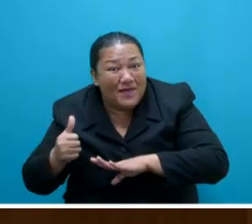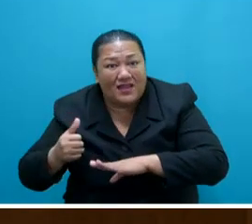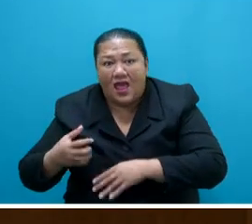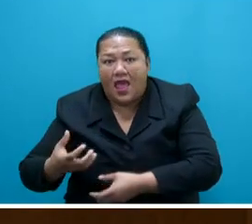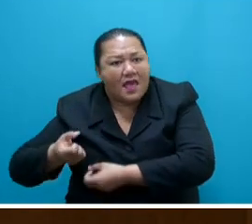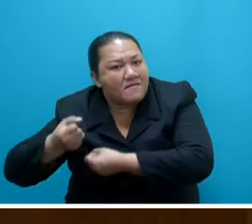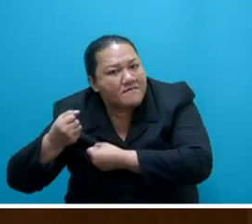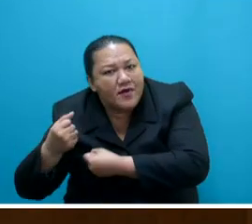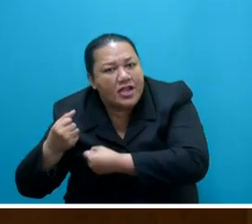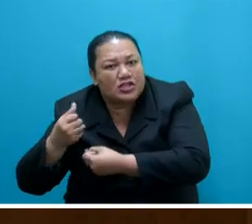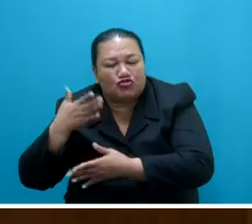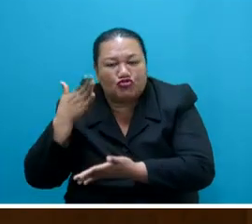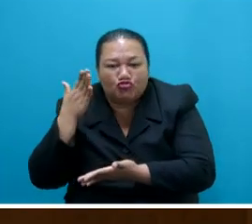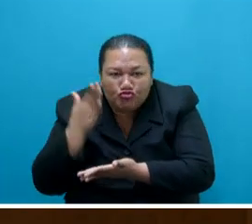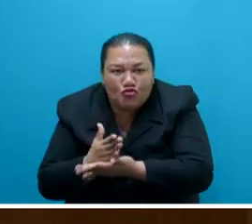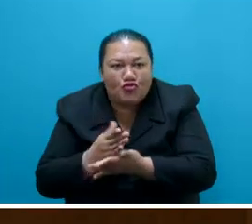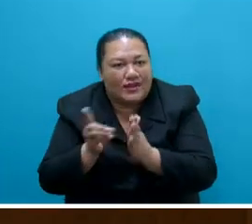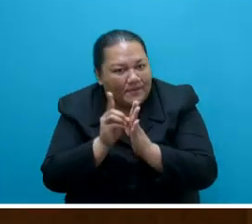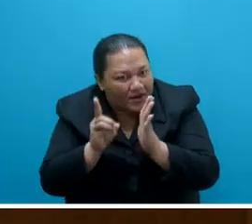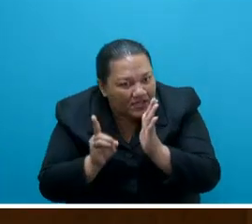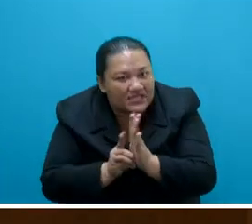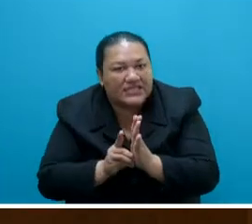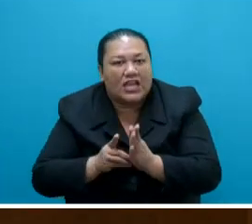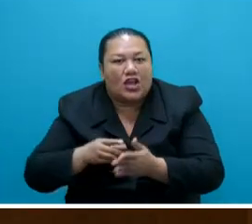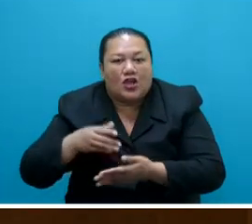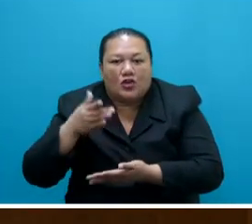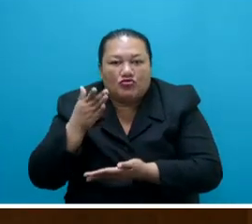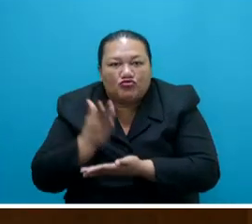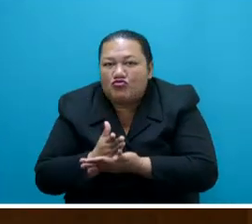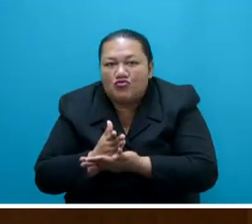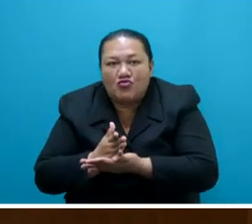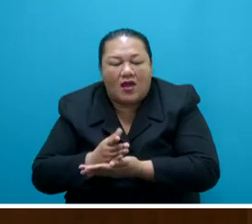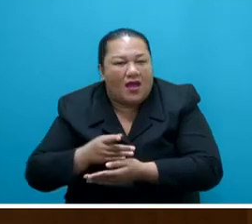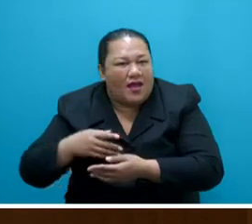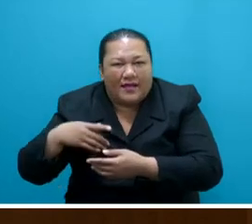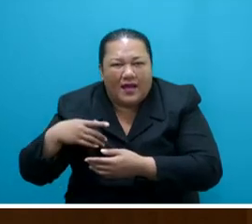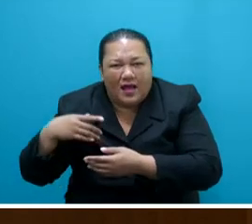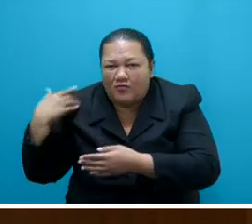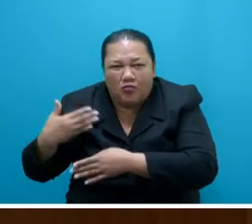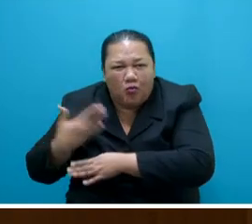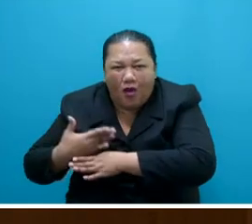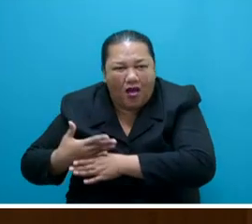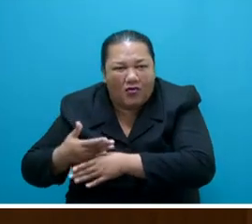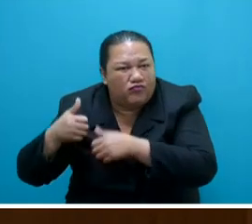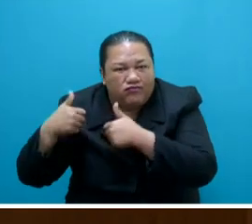and throw away Sodelpa and the SDL's government's shameful legacy.